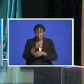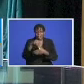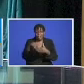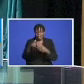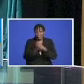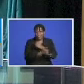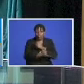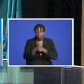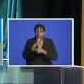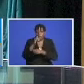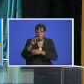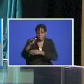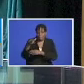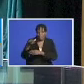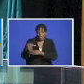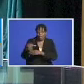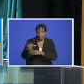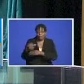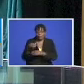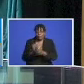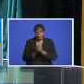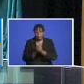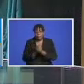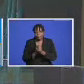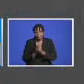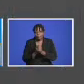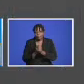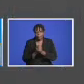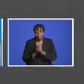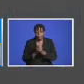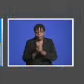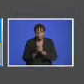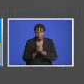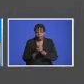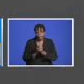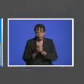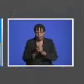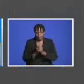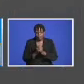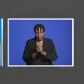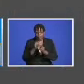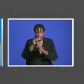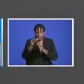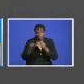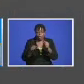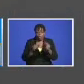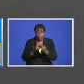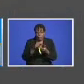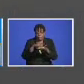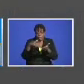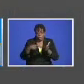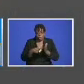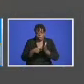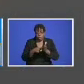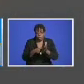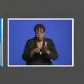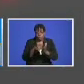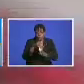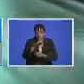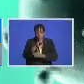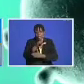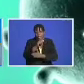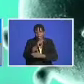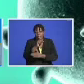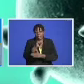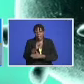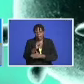look at the issue is our Altavis Munnings. Global studies have shown that the Delta Plus variant is